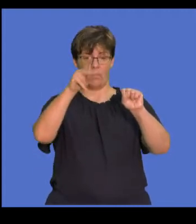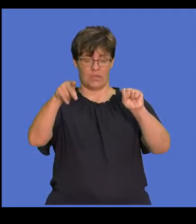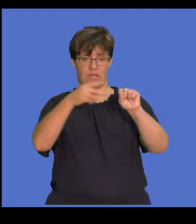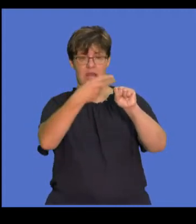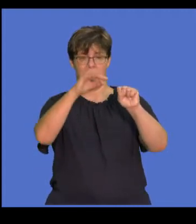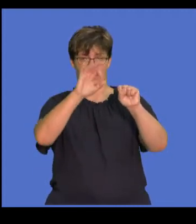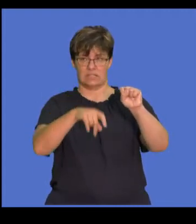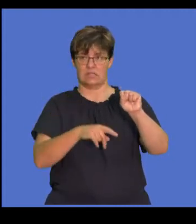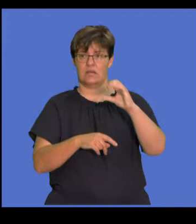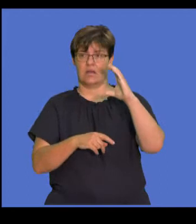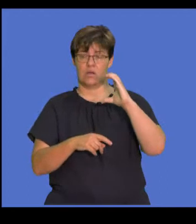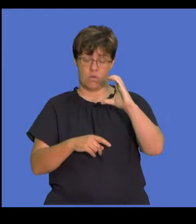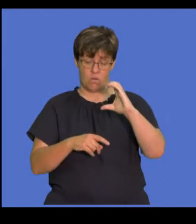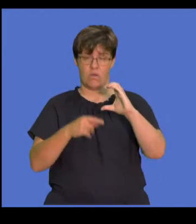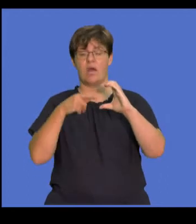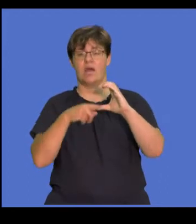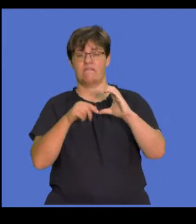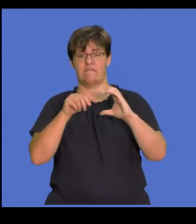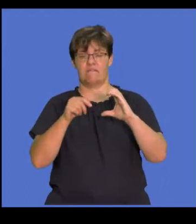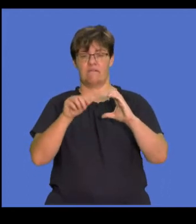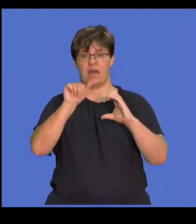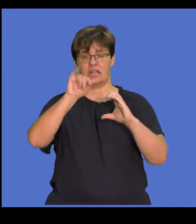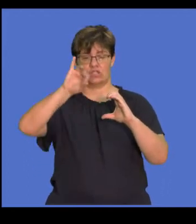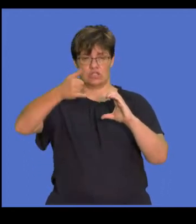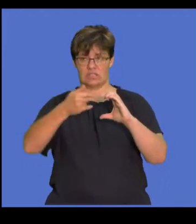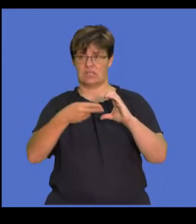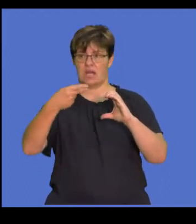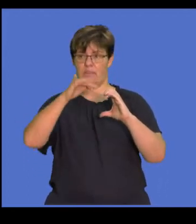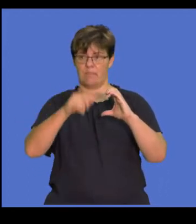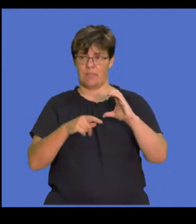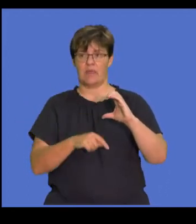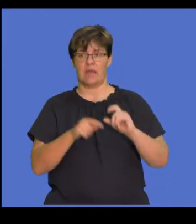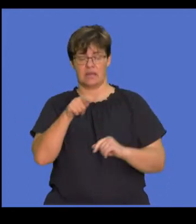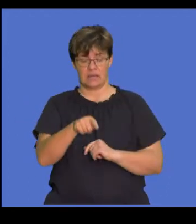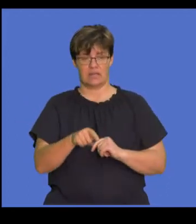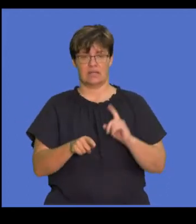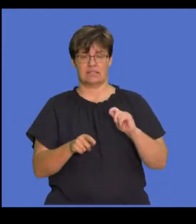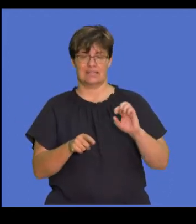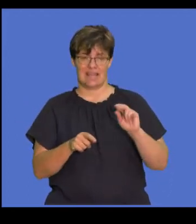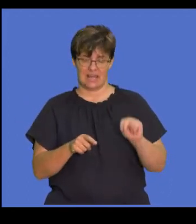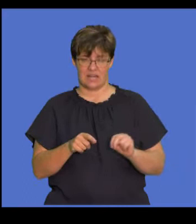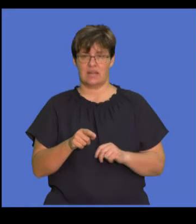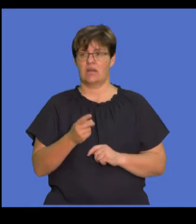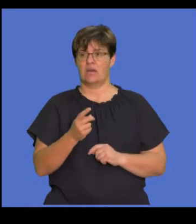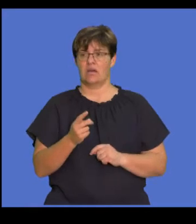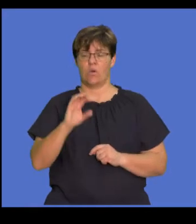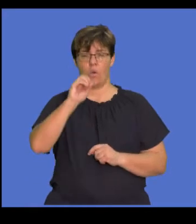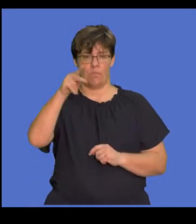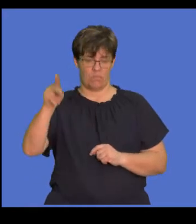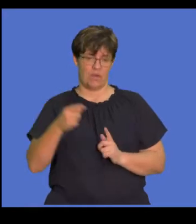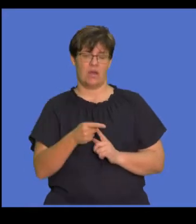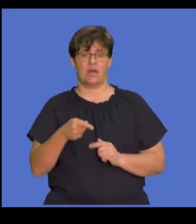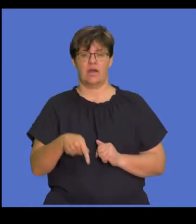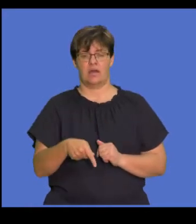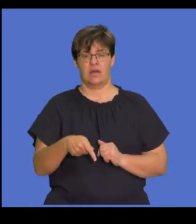two. Cos is adjacent over hypotenuse, and then tan is opposite over adjacent. I